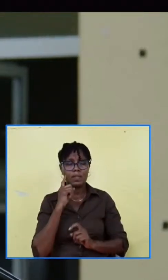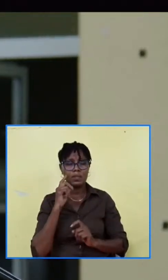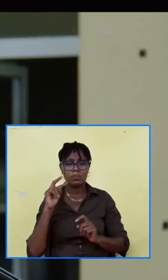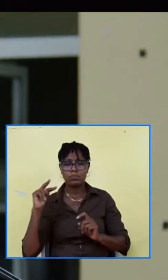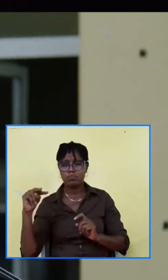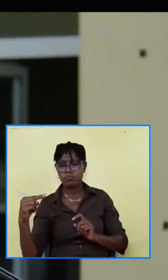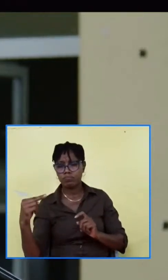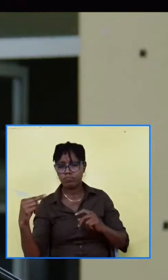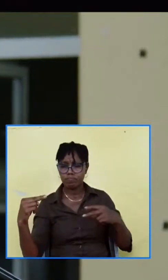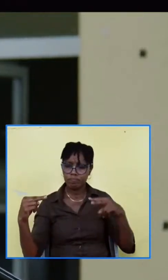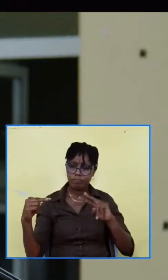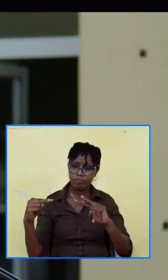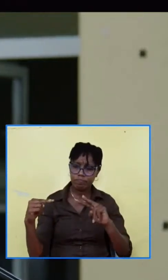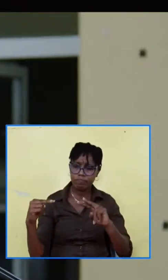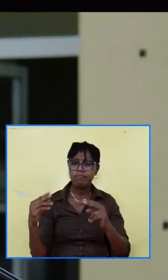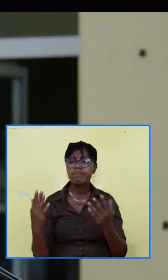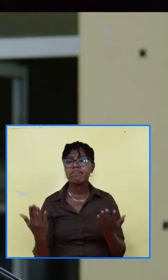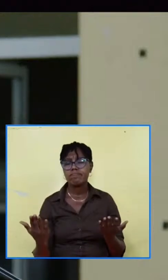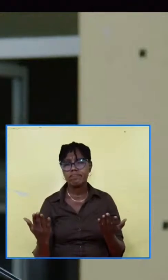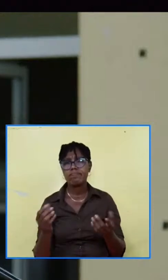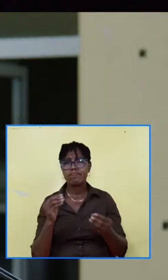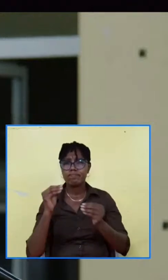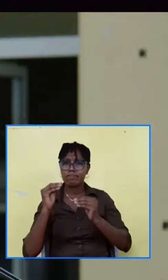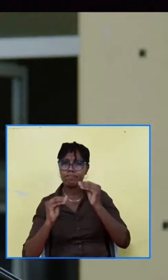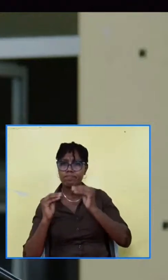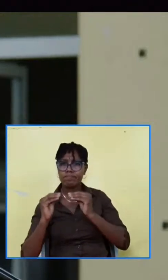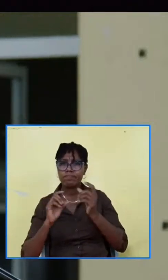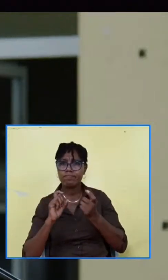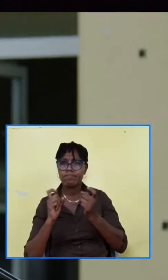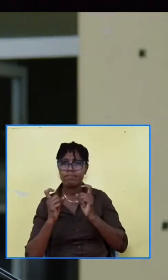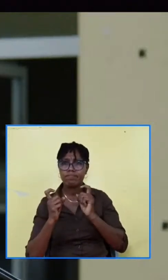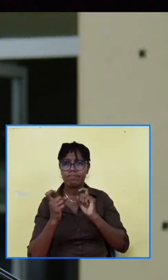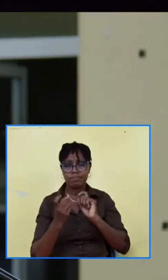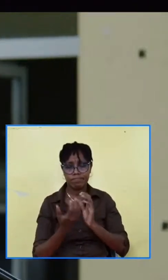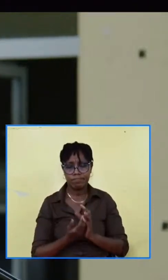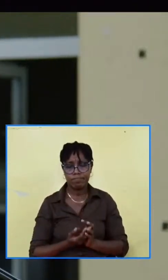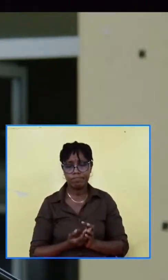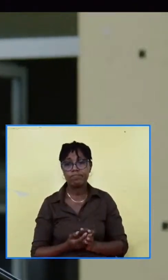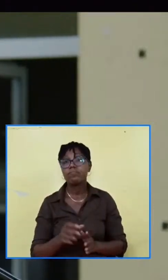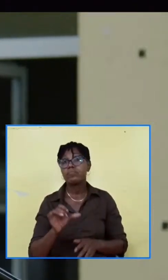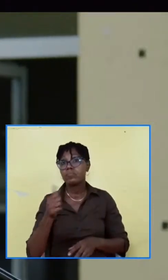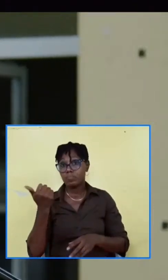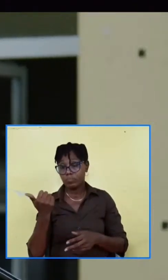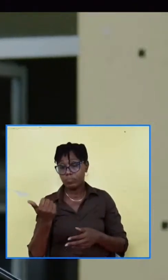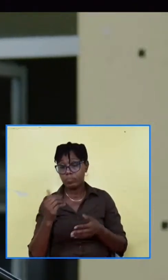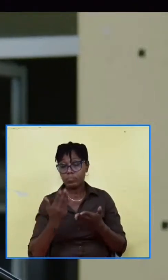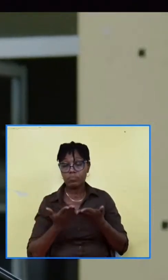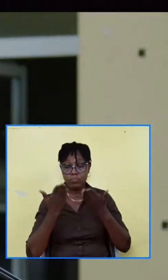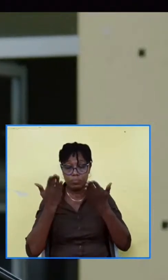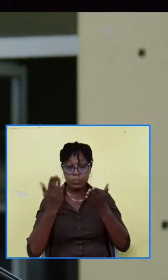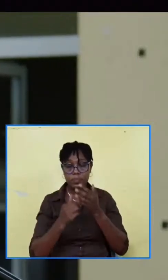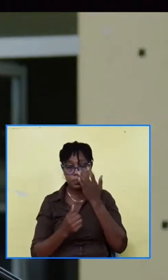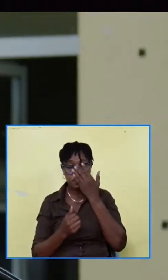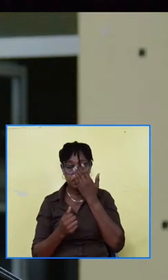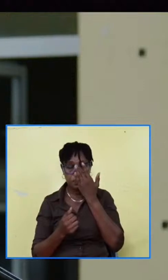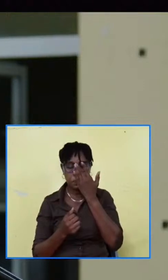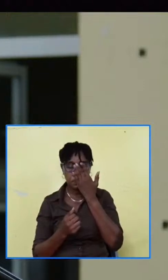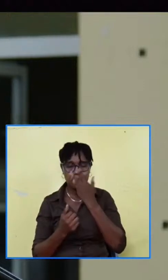everything will be adjusted. Just another observation before you answer there.